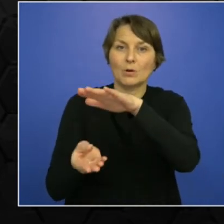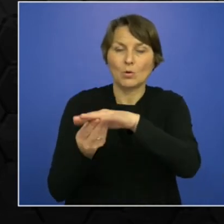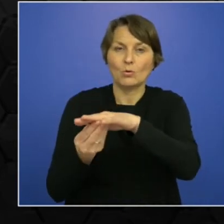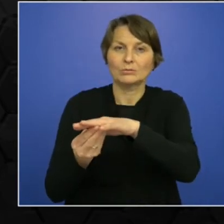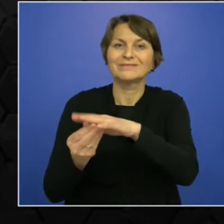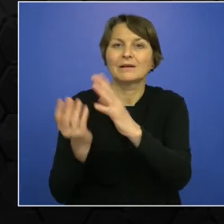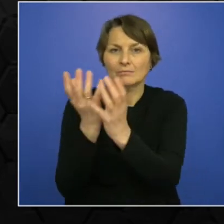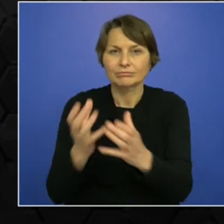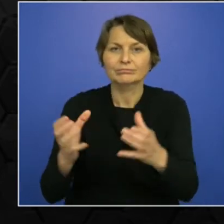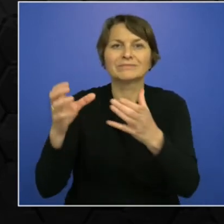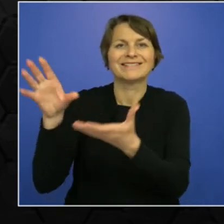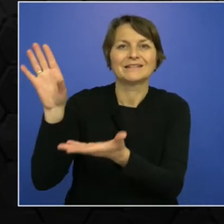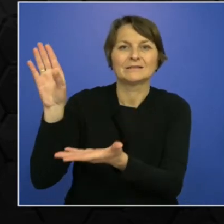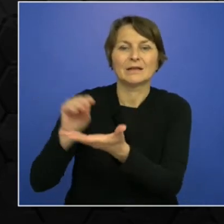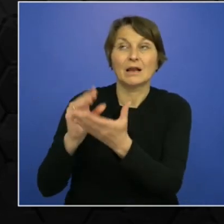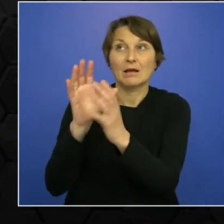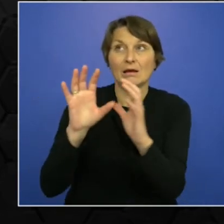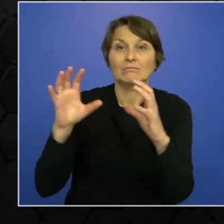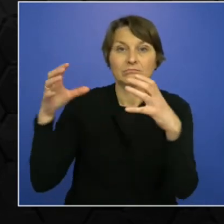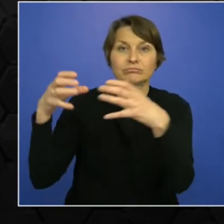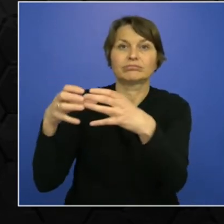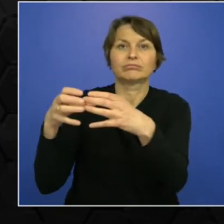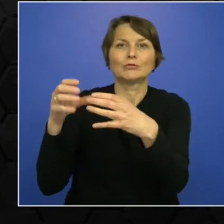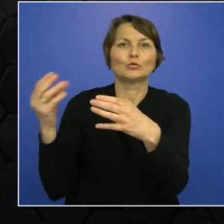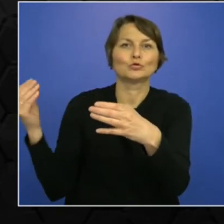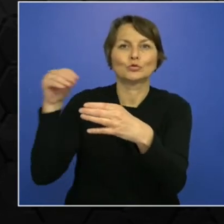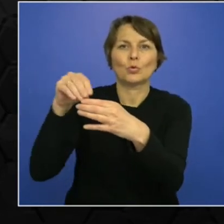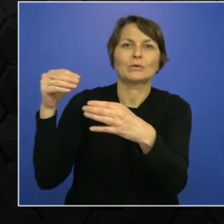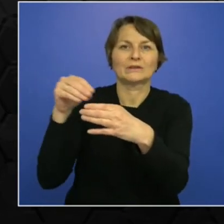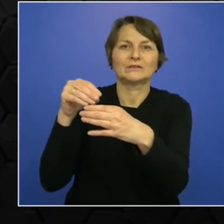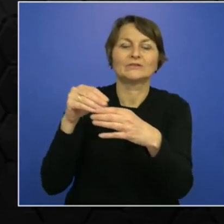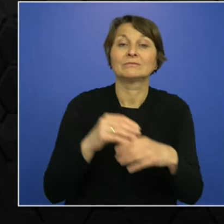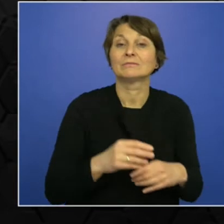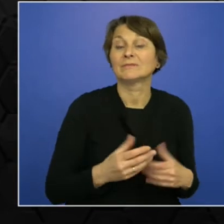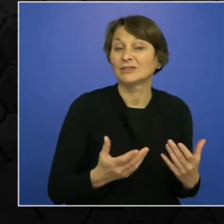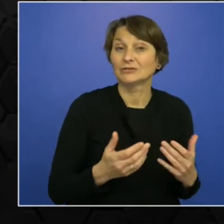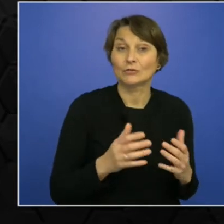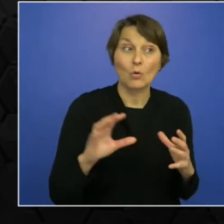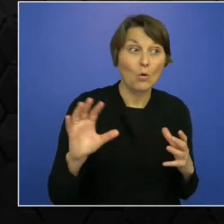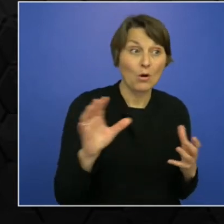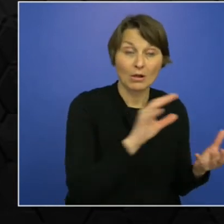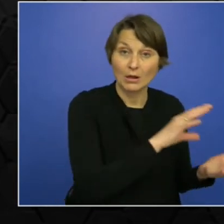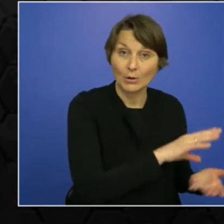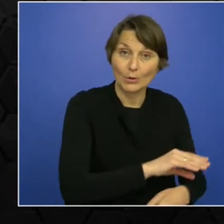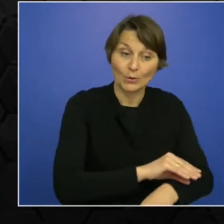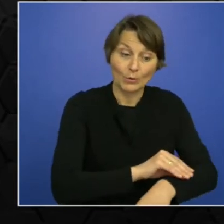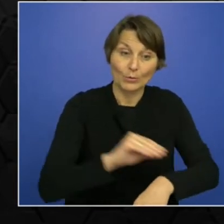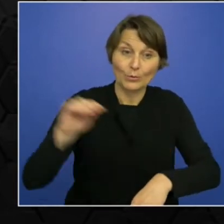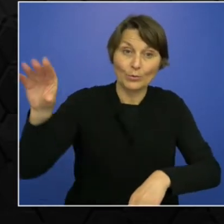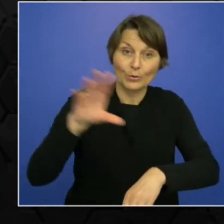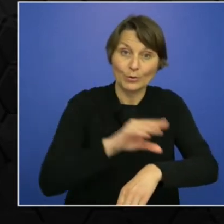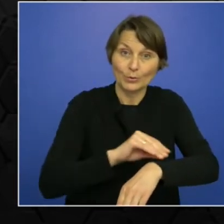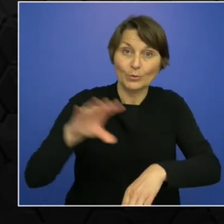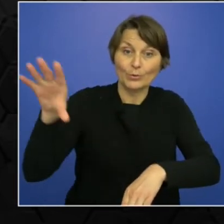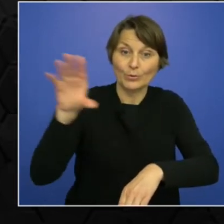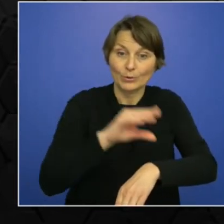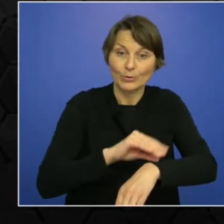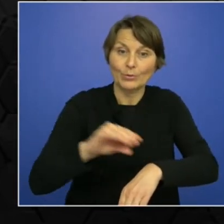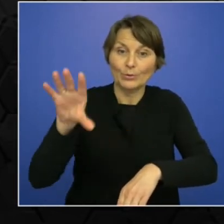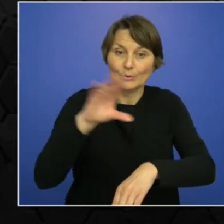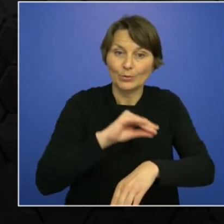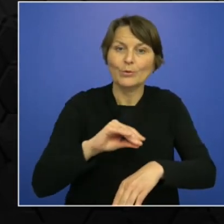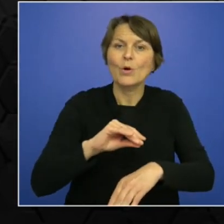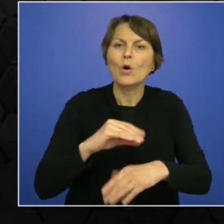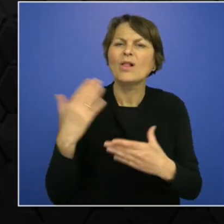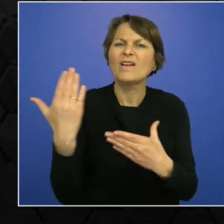sensor into our storage. So in our case, all the data was written into a CSV file, and from the CSV file, it